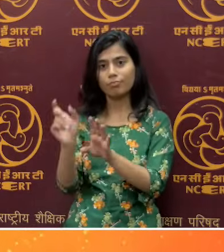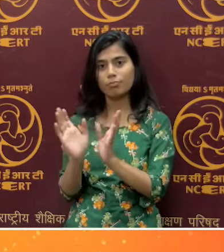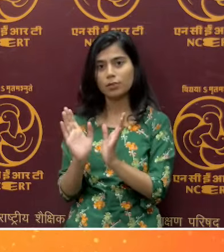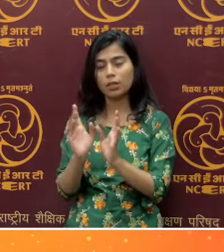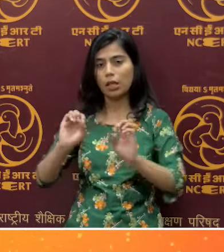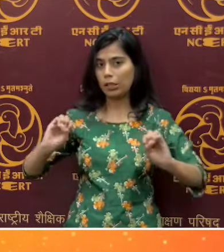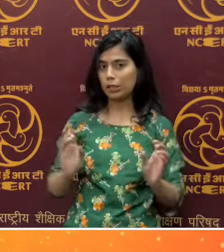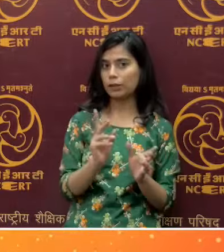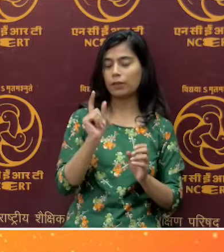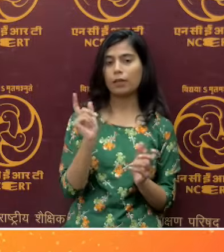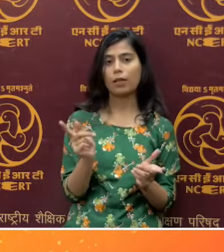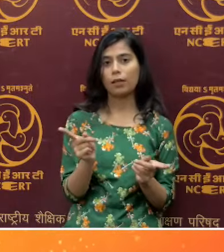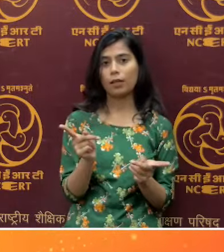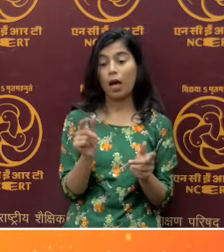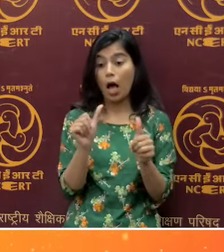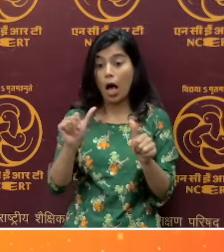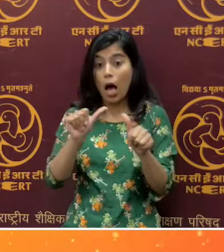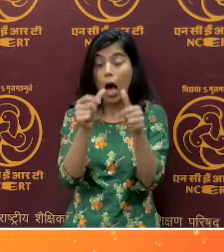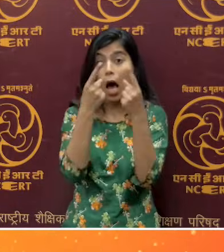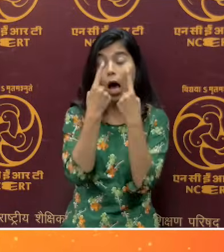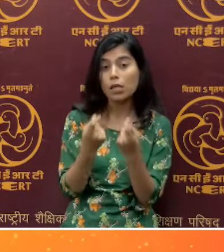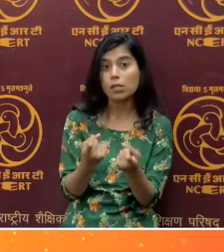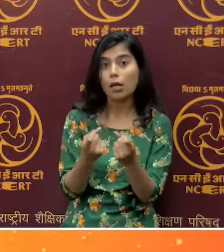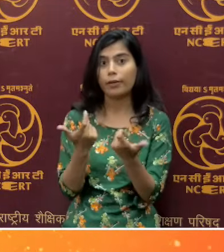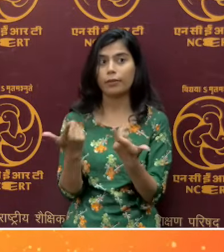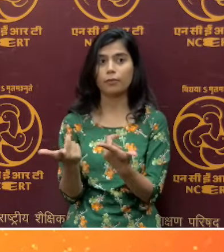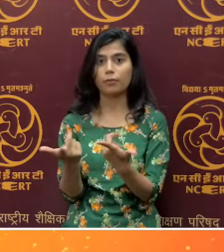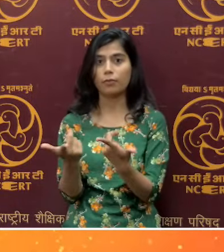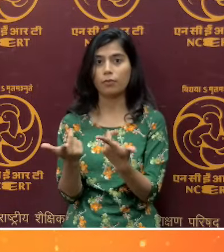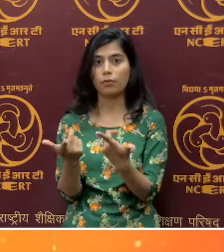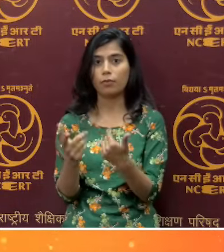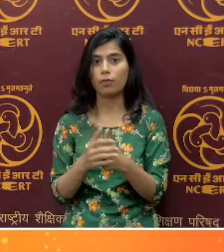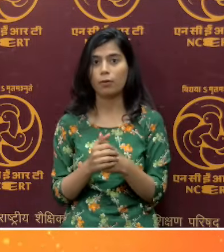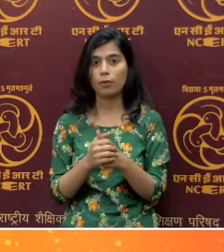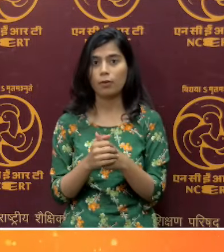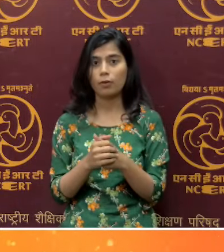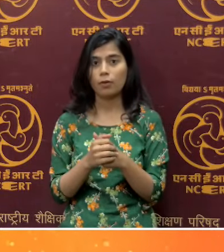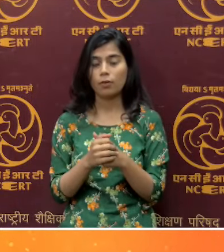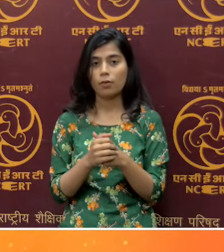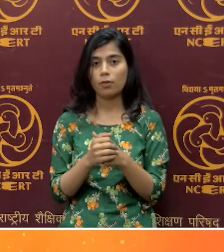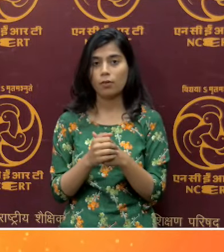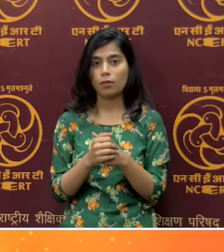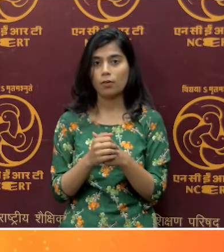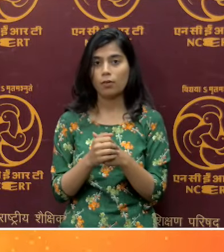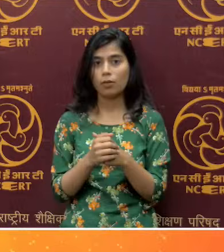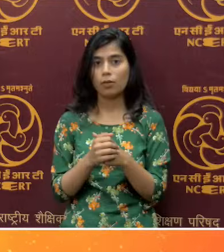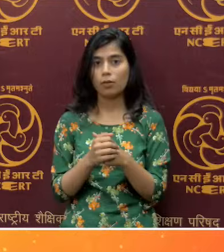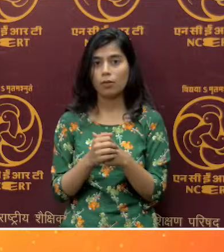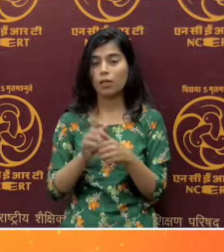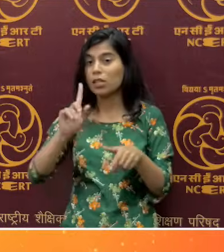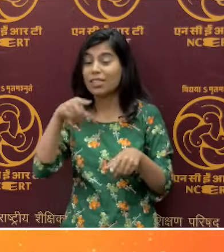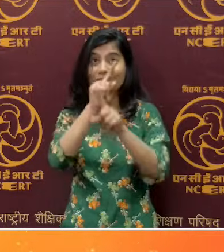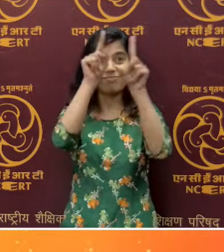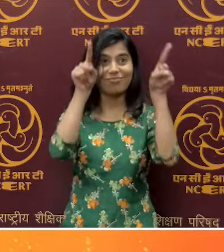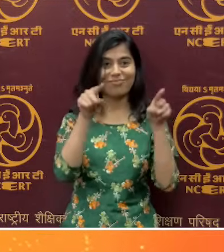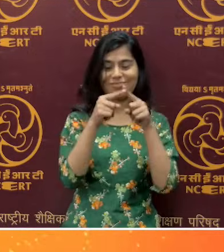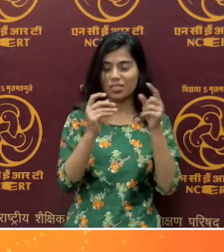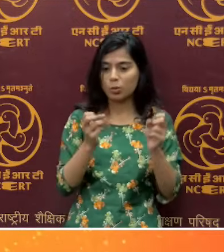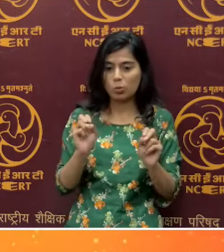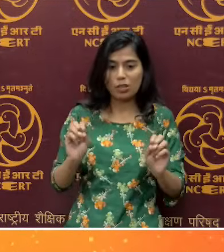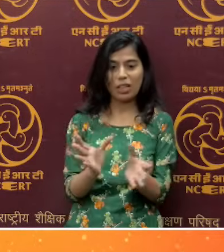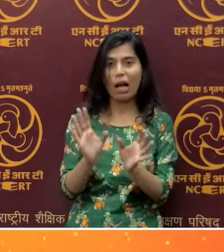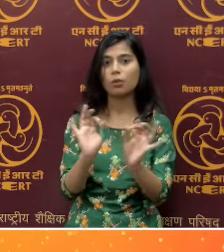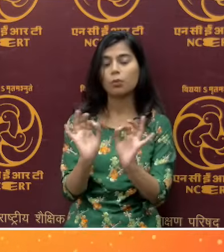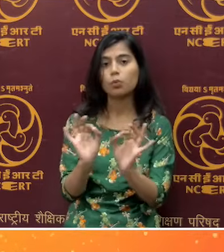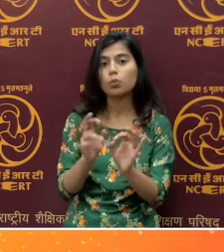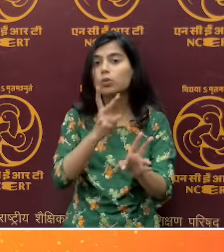I will start assigning. So for the first, so you can see the the screening has not started for any of the students. So you